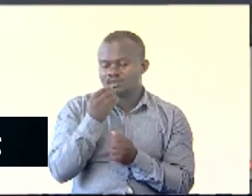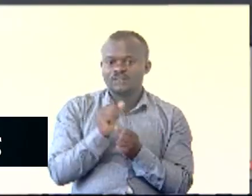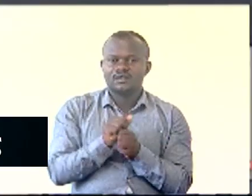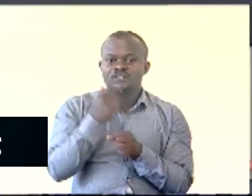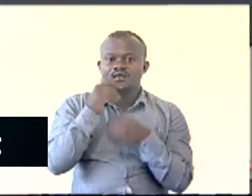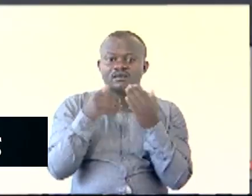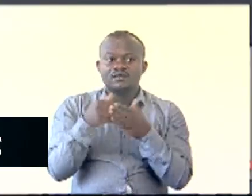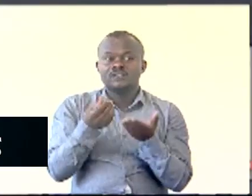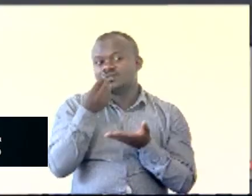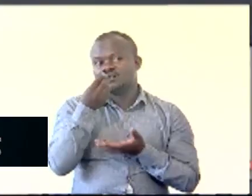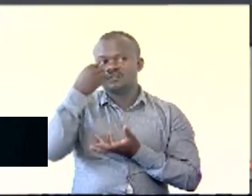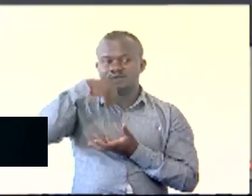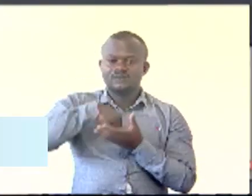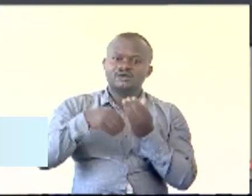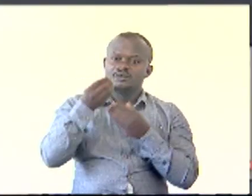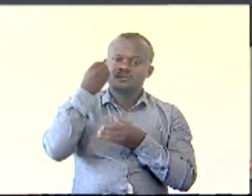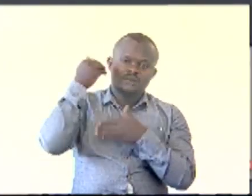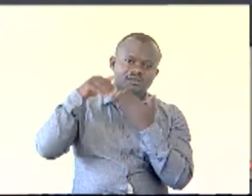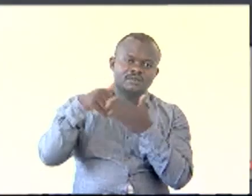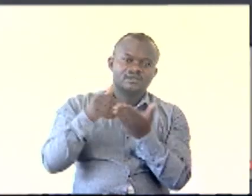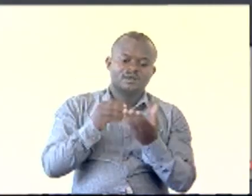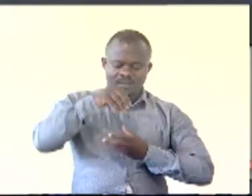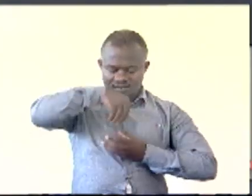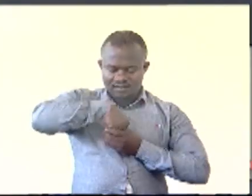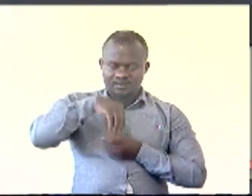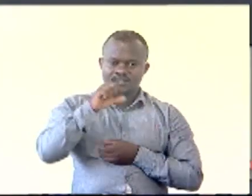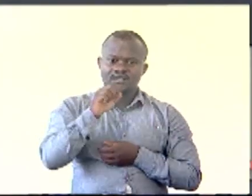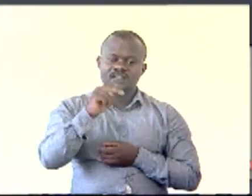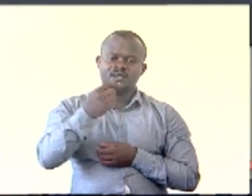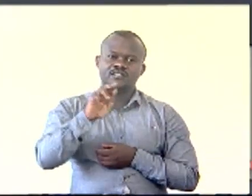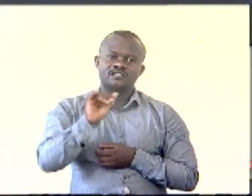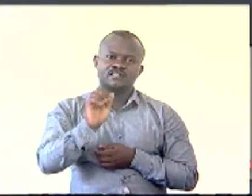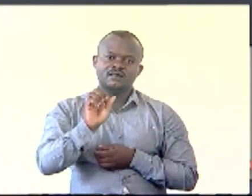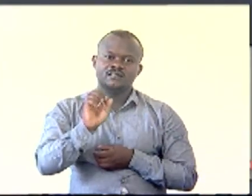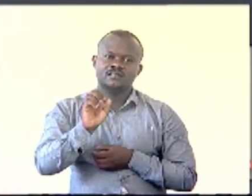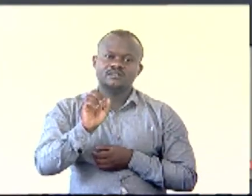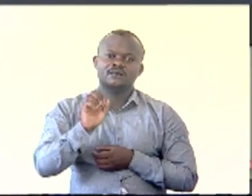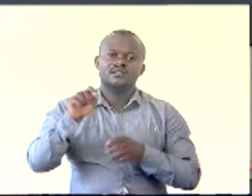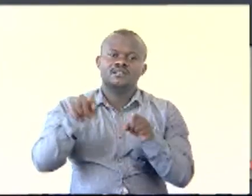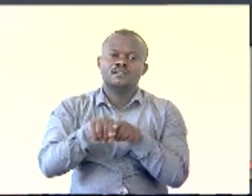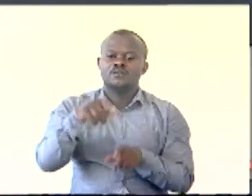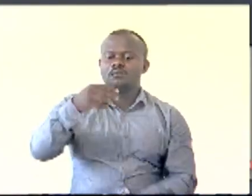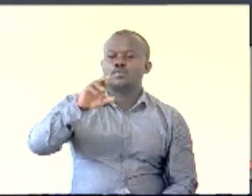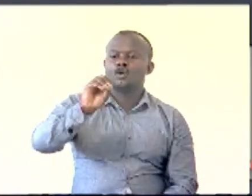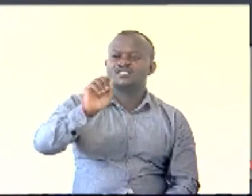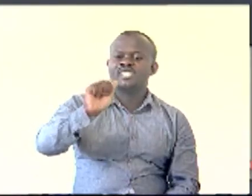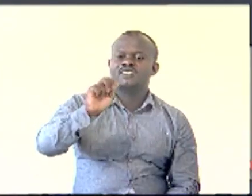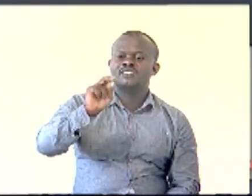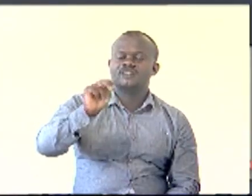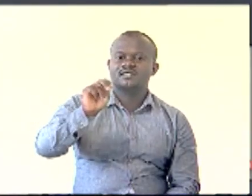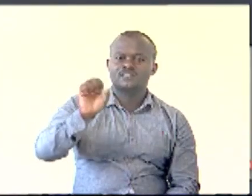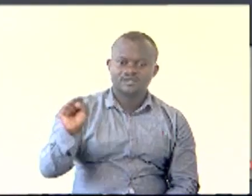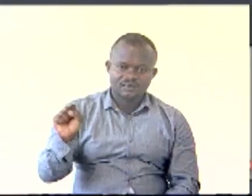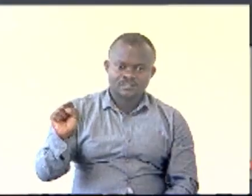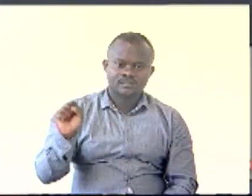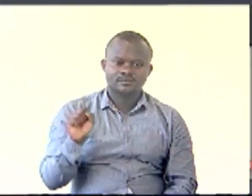So these nutrients, what are these nutrients that contained in the synovial fluid? such as proteins. Can talk